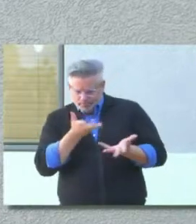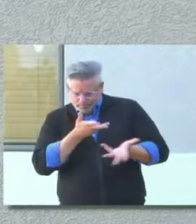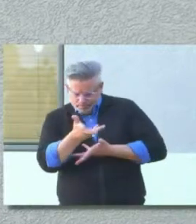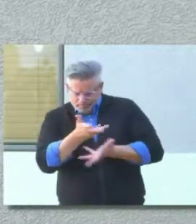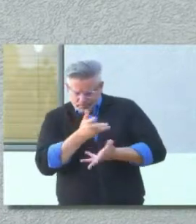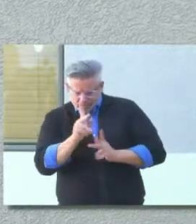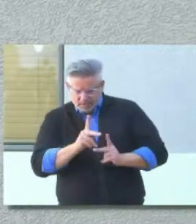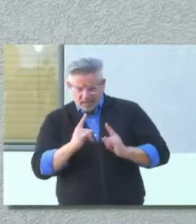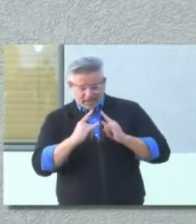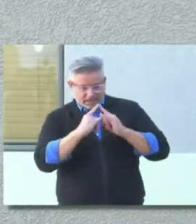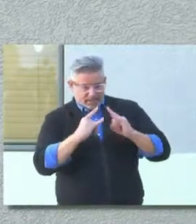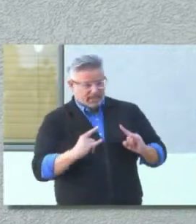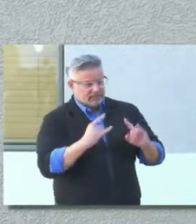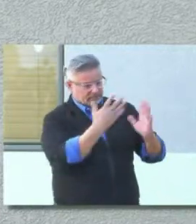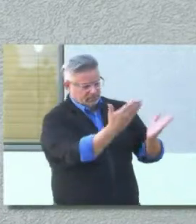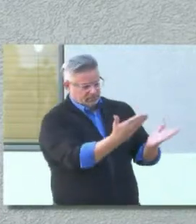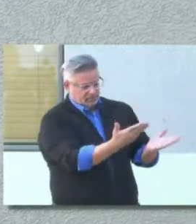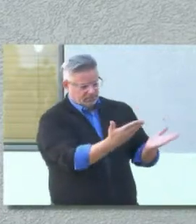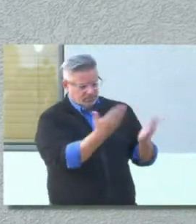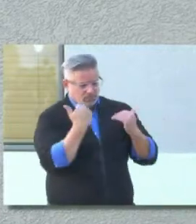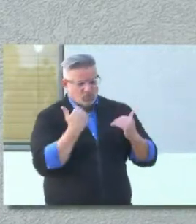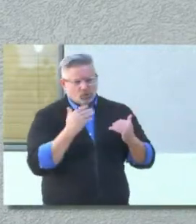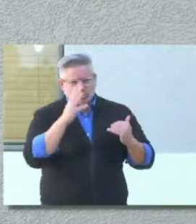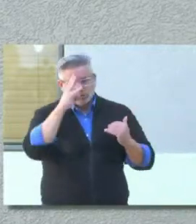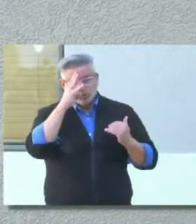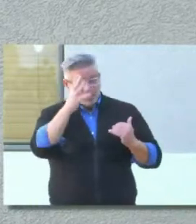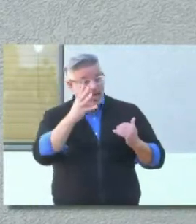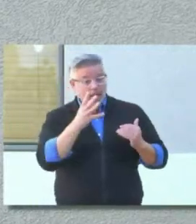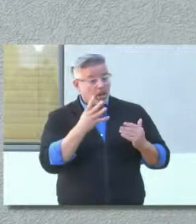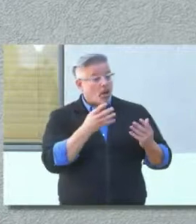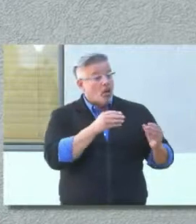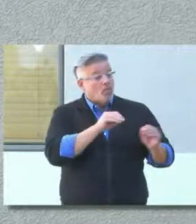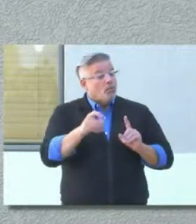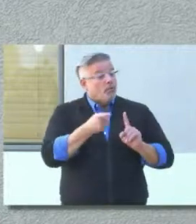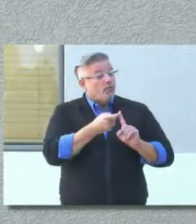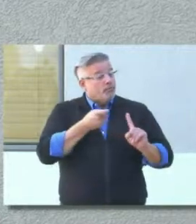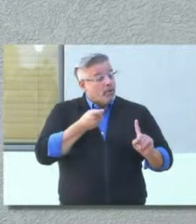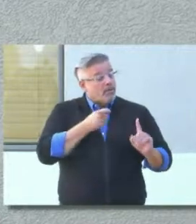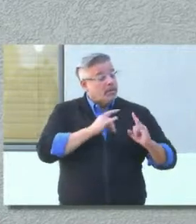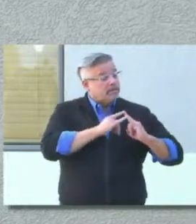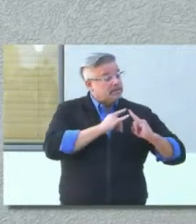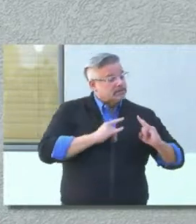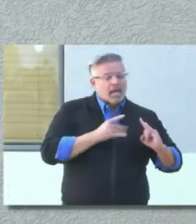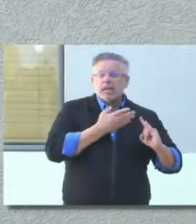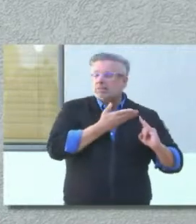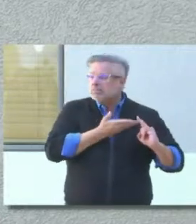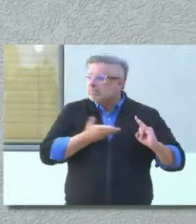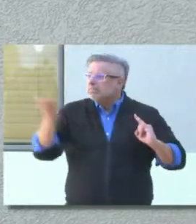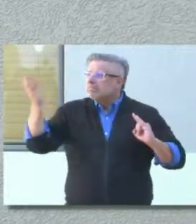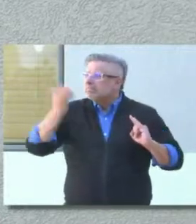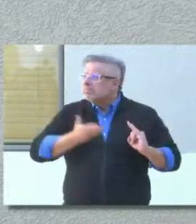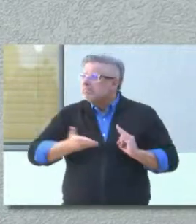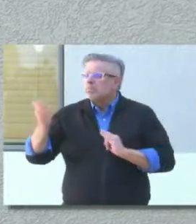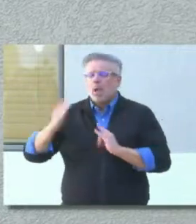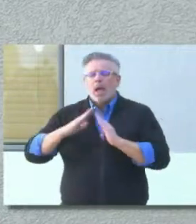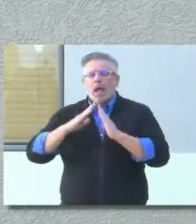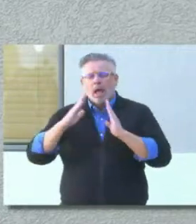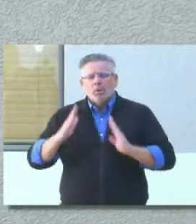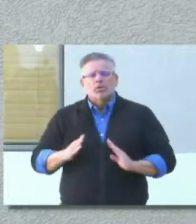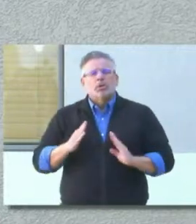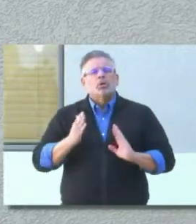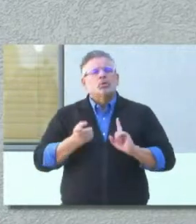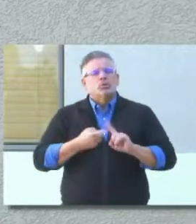those tents on the inside, to create a pathway out of those tents at a pace that meets people's needs, to